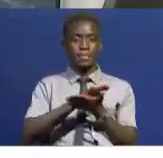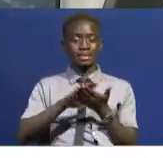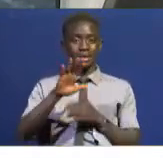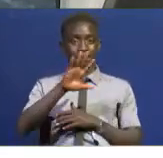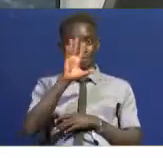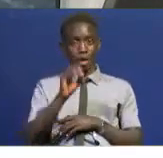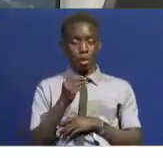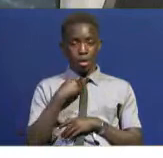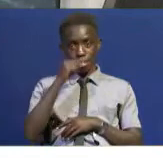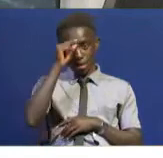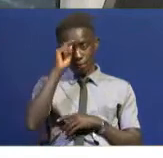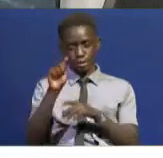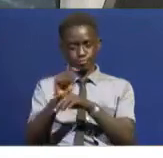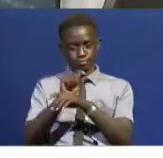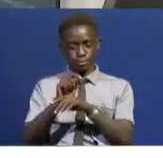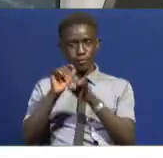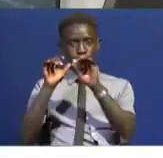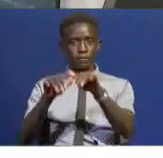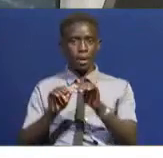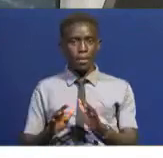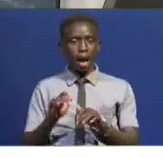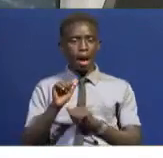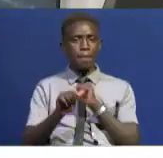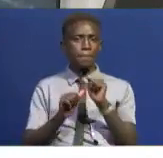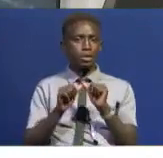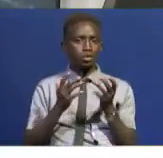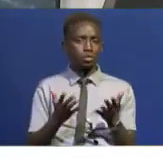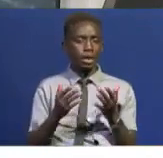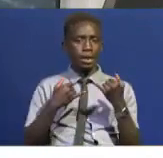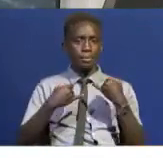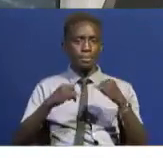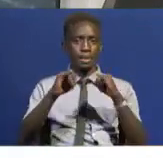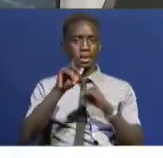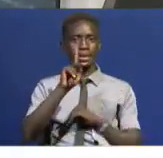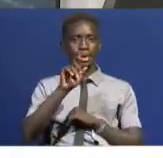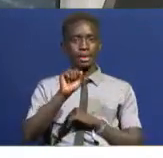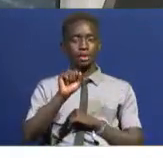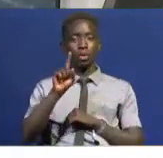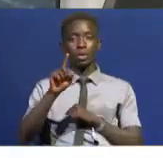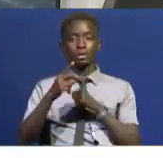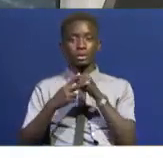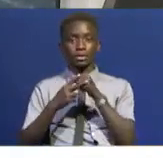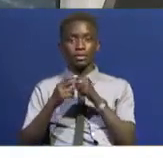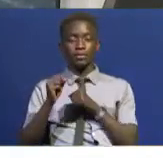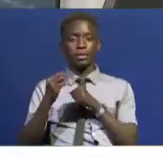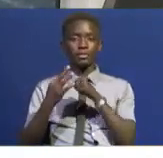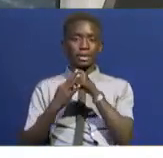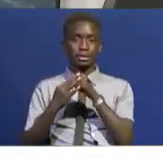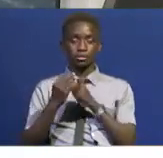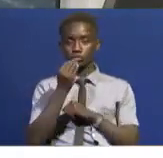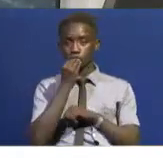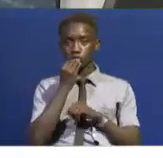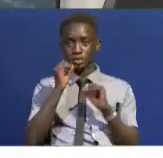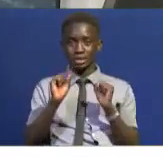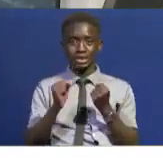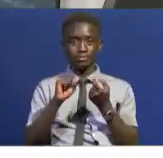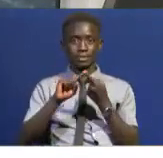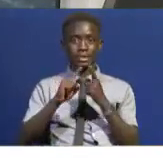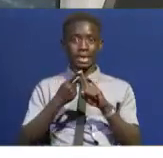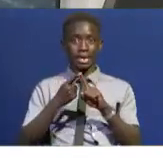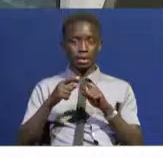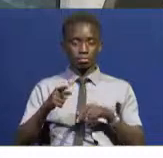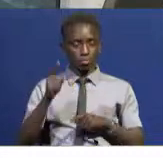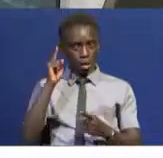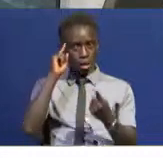the government to train farmers on the implementation of the KS1758 food safety standards in a bid